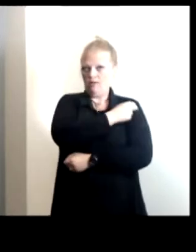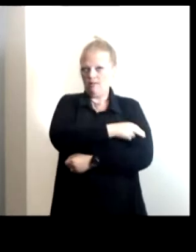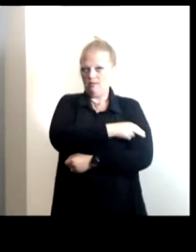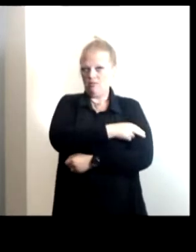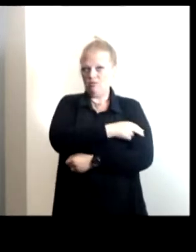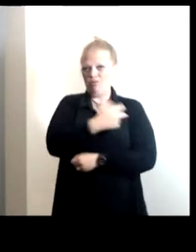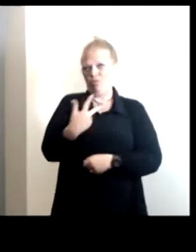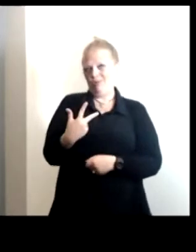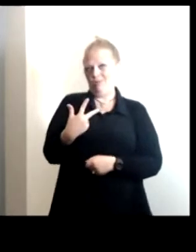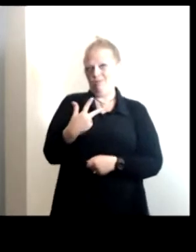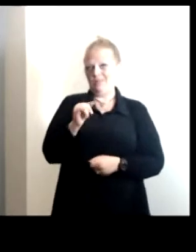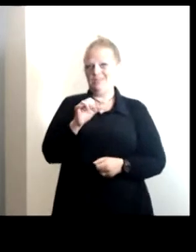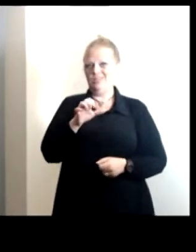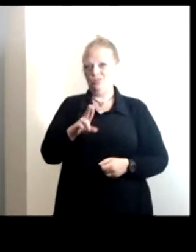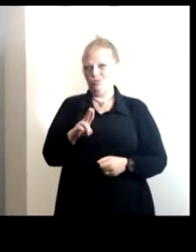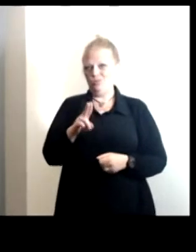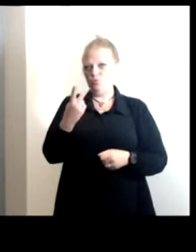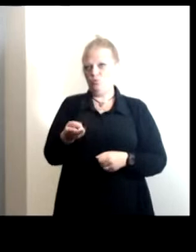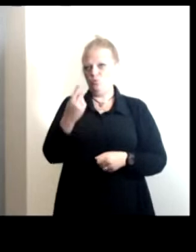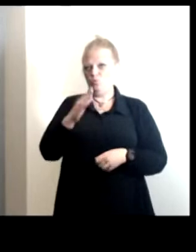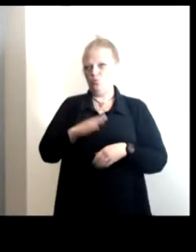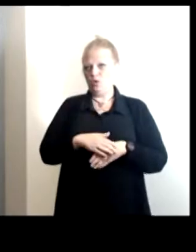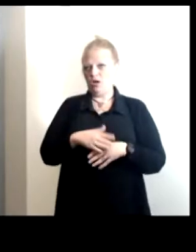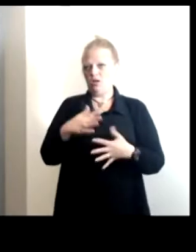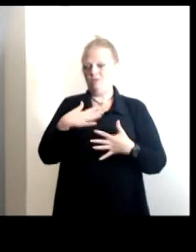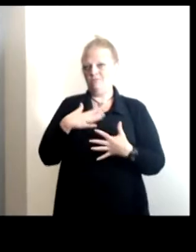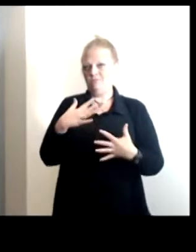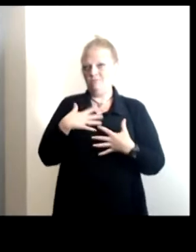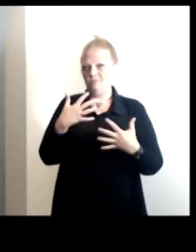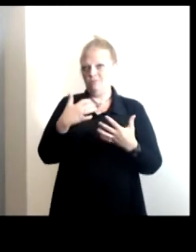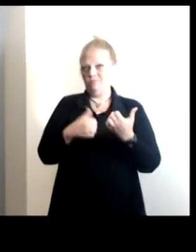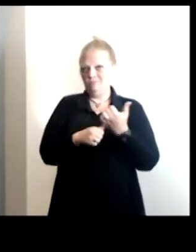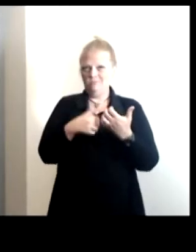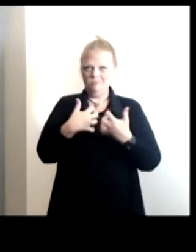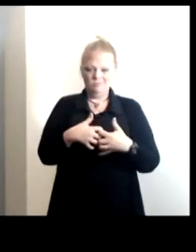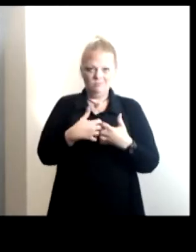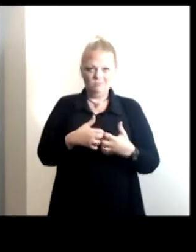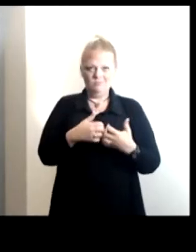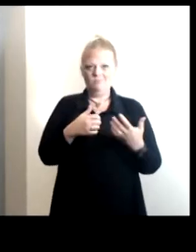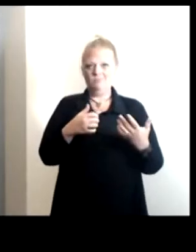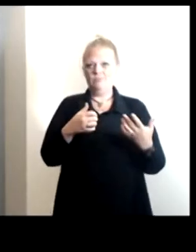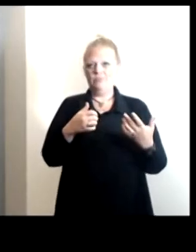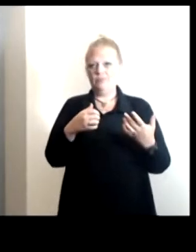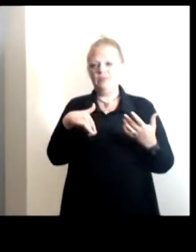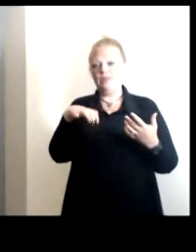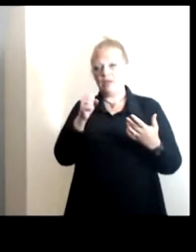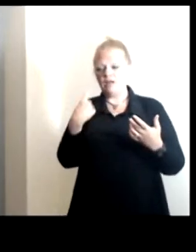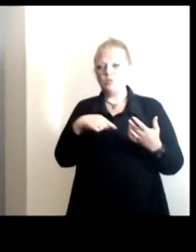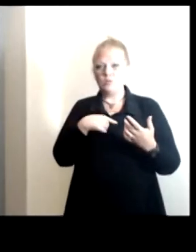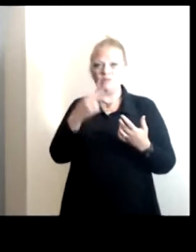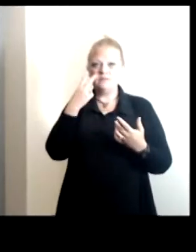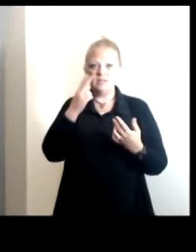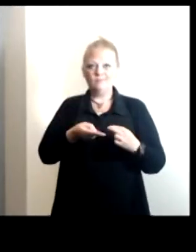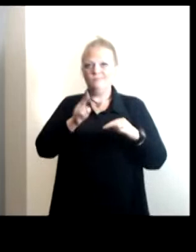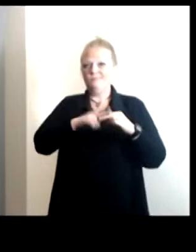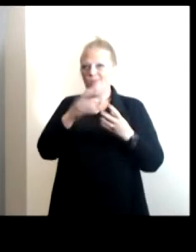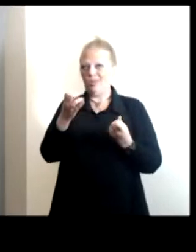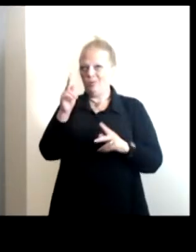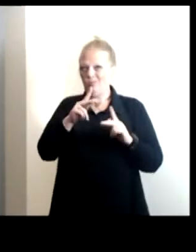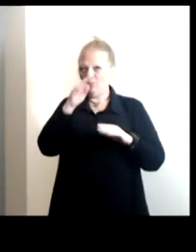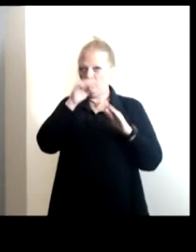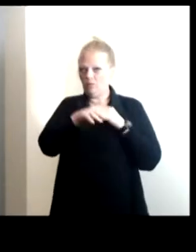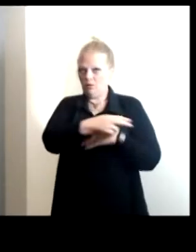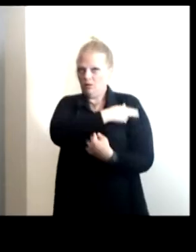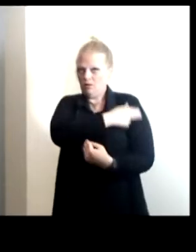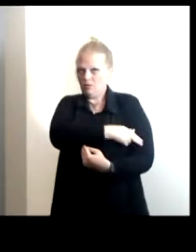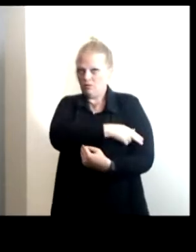only 3 in the ICU, 2 on airway assist. We'll also talk about the hospitalizations. We have seen an increase in hospitalizations, but one thing we haven't